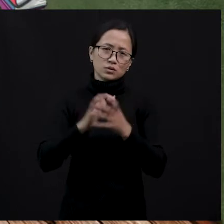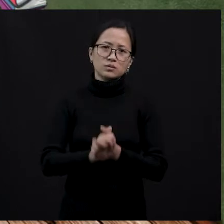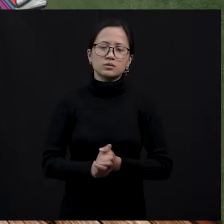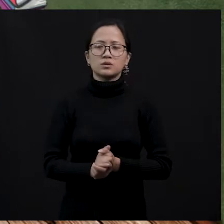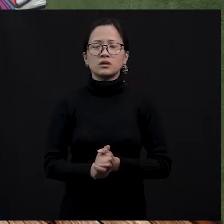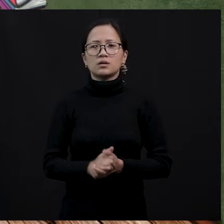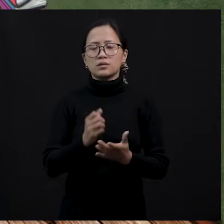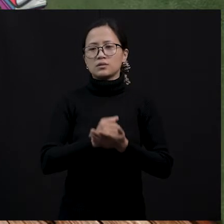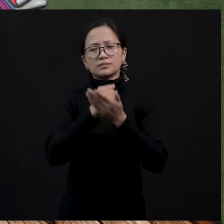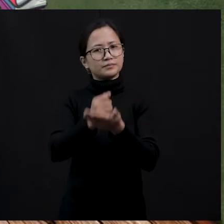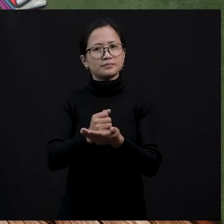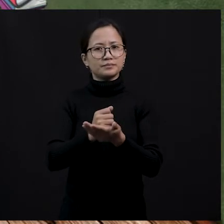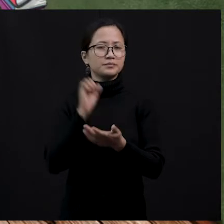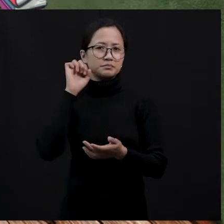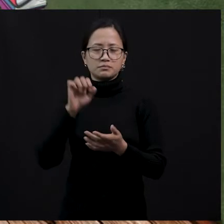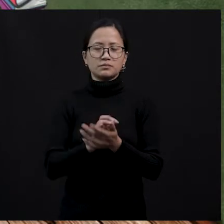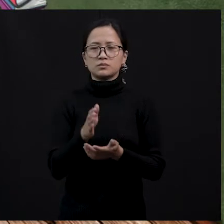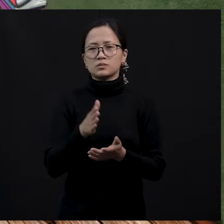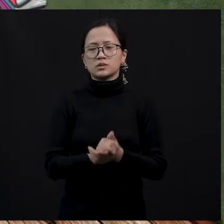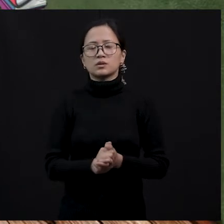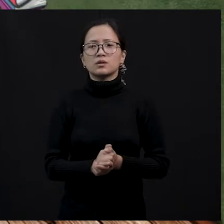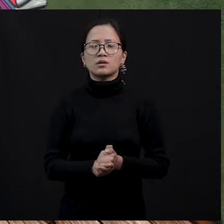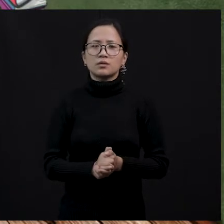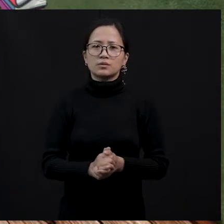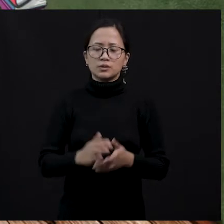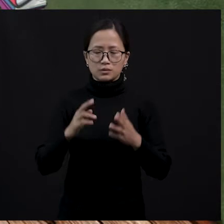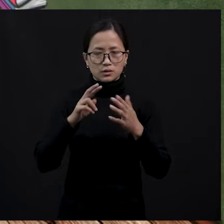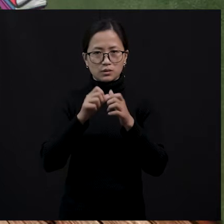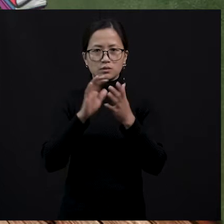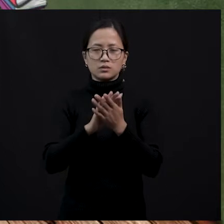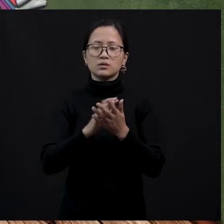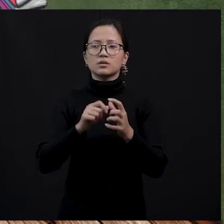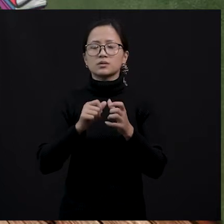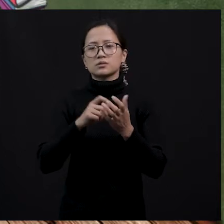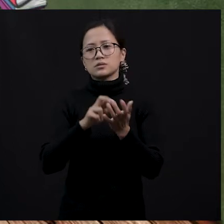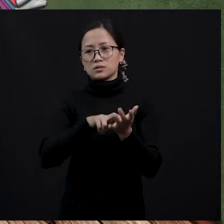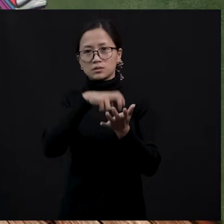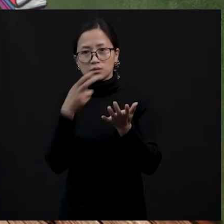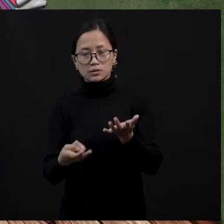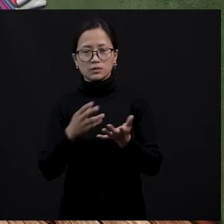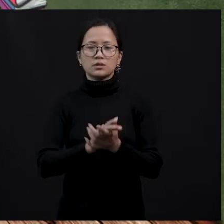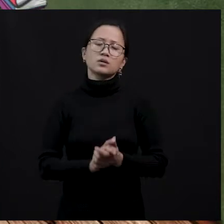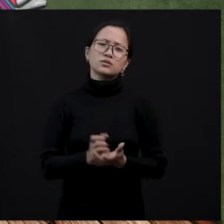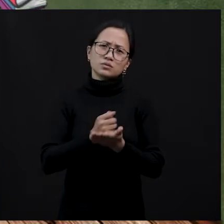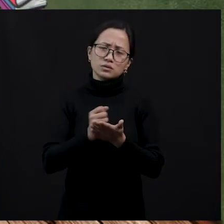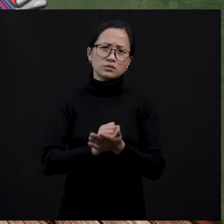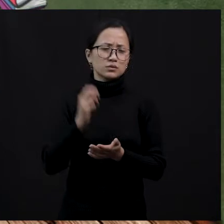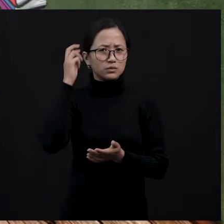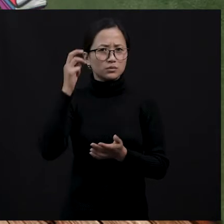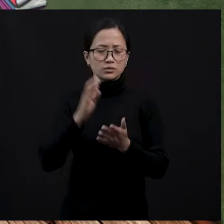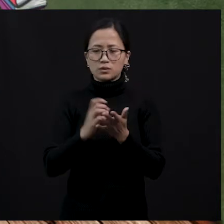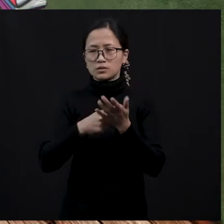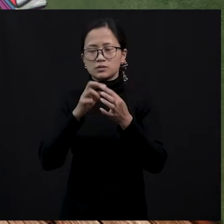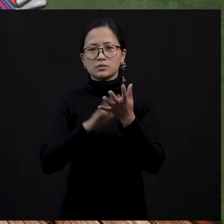to Ranchi. It did not help him, but in fact he also met an accident. He fainted and now he's back home trying to recover